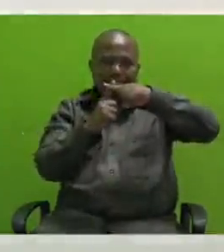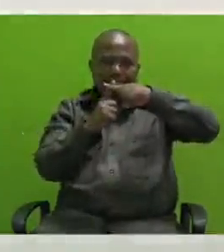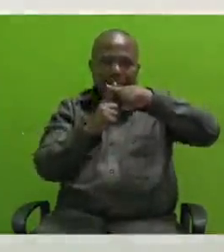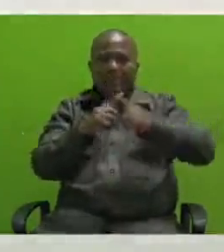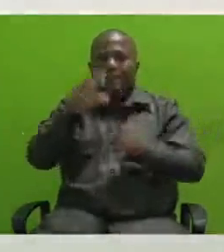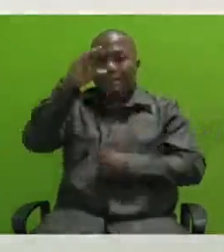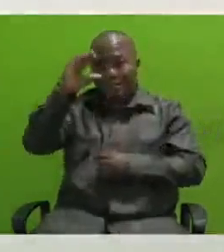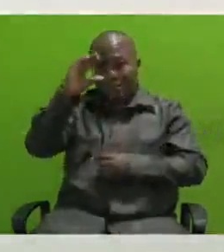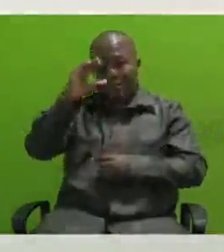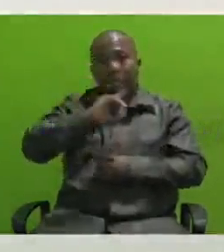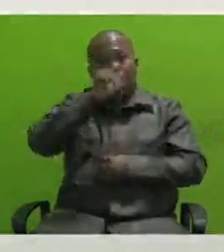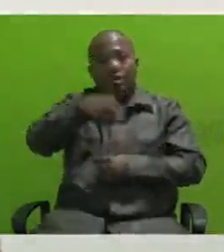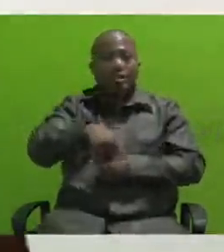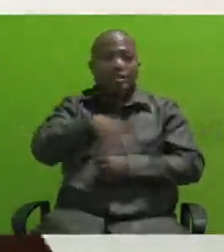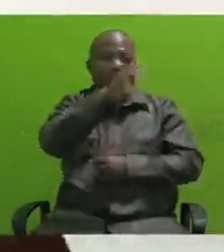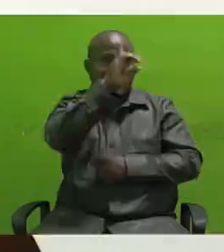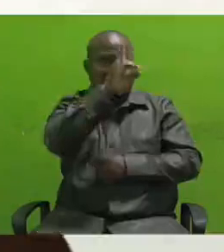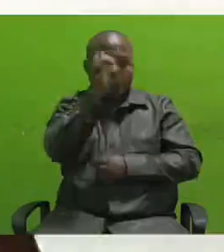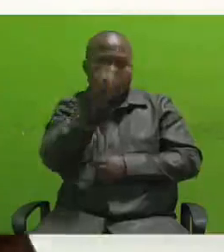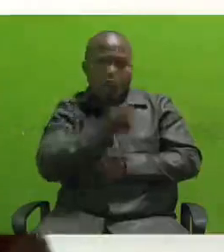c, which is b over